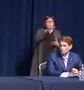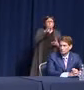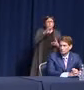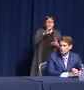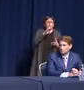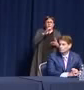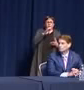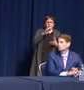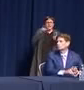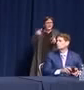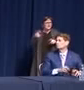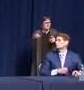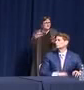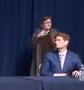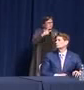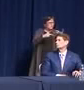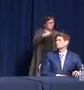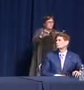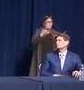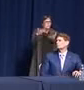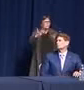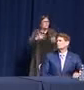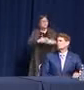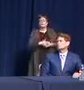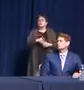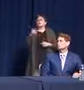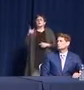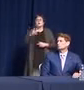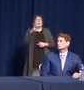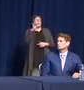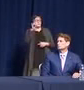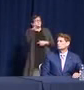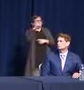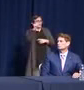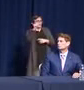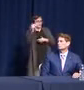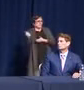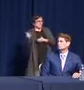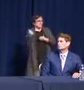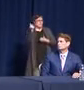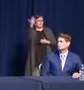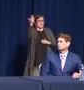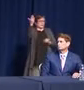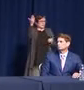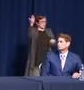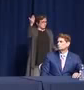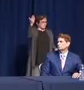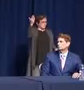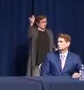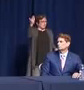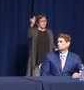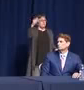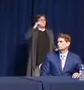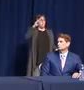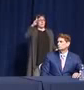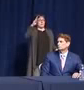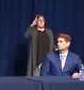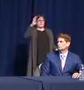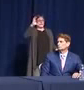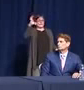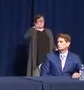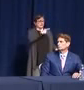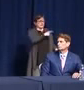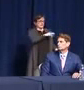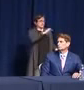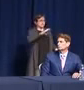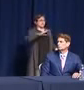to give specimens? So FEMA has provided for each site, Bergen and Monmouth, 2,500 tests for